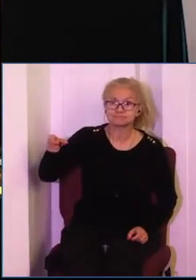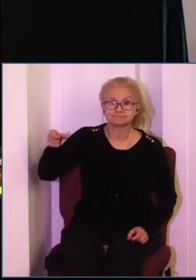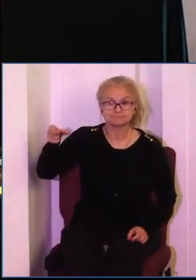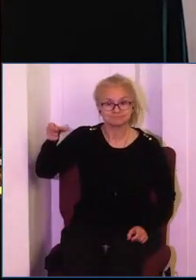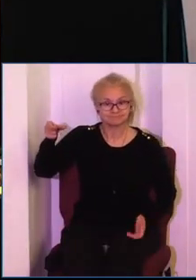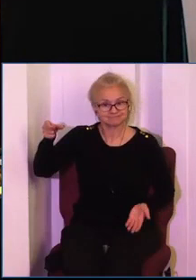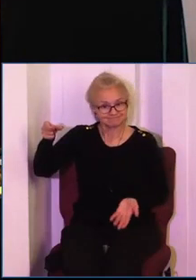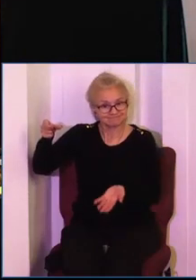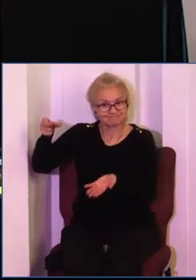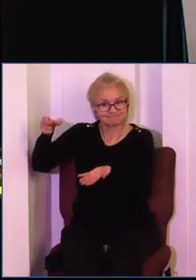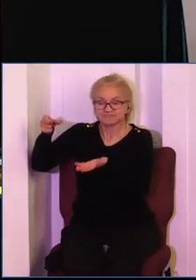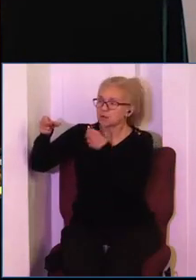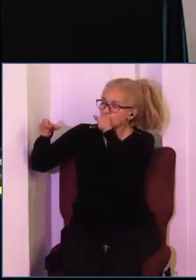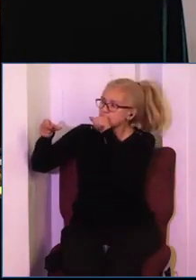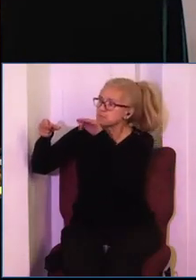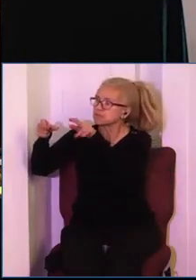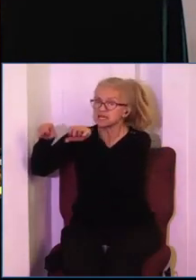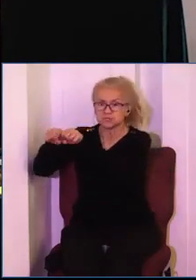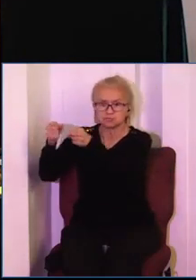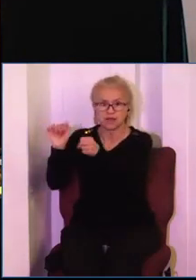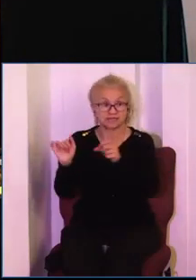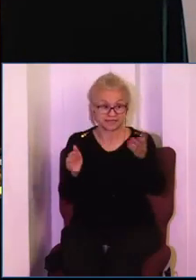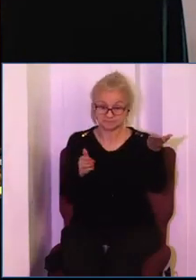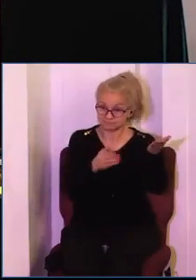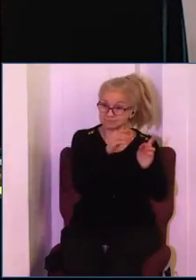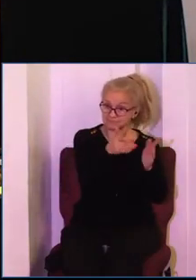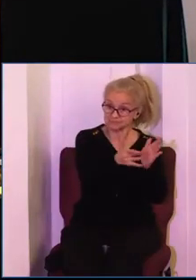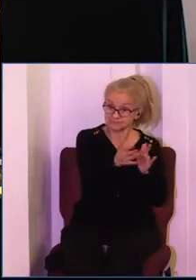And we bless it and break it as he did.